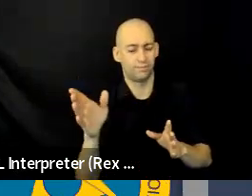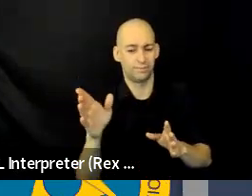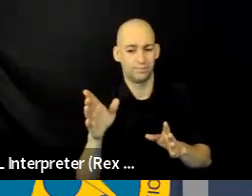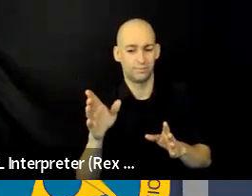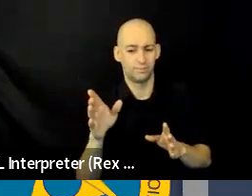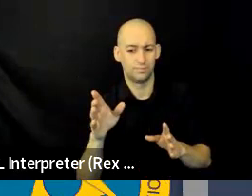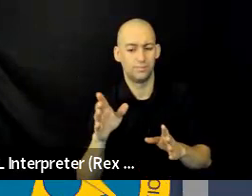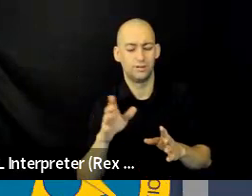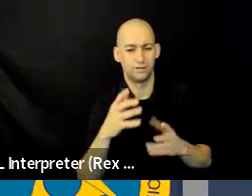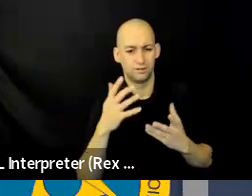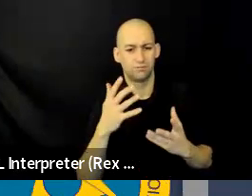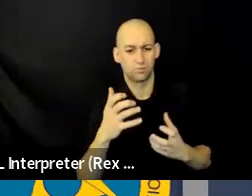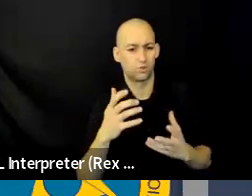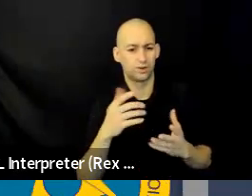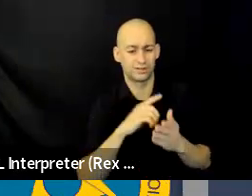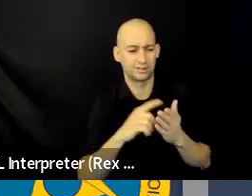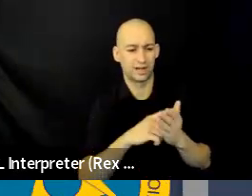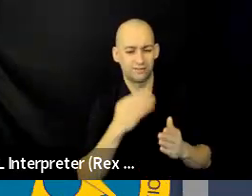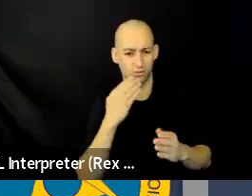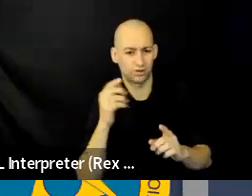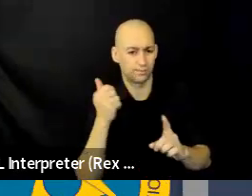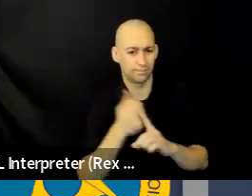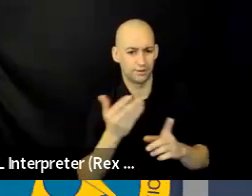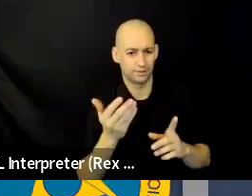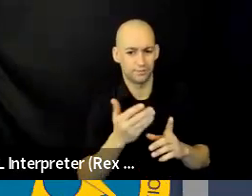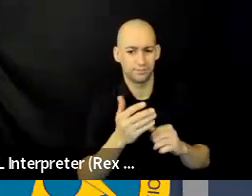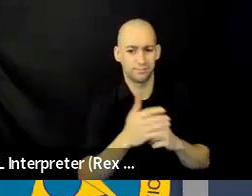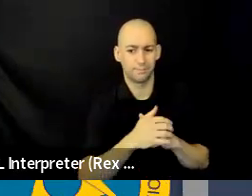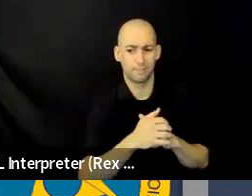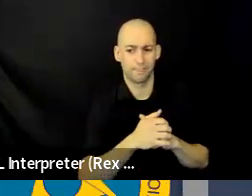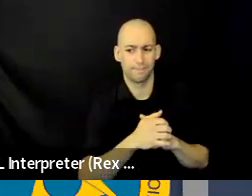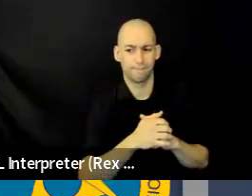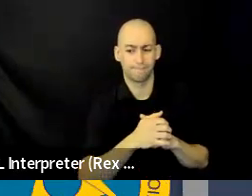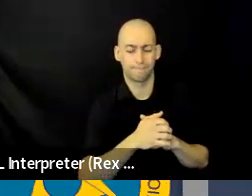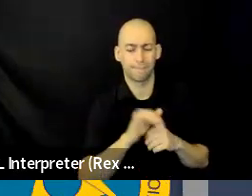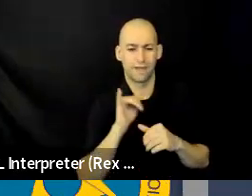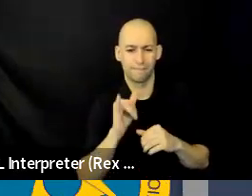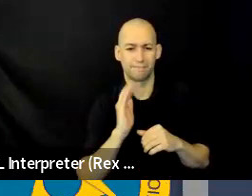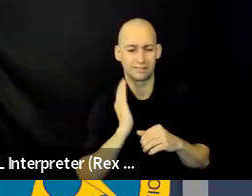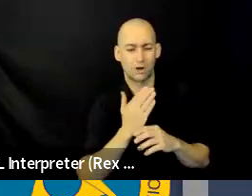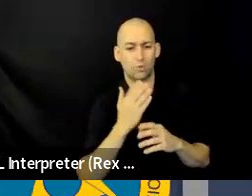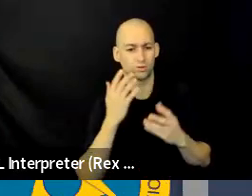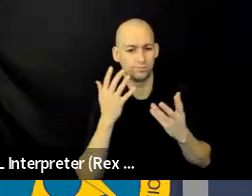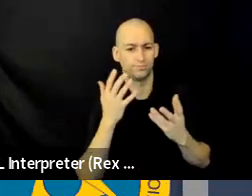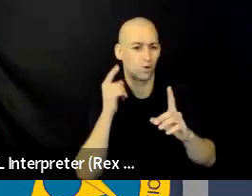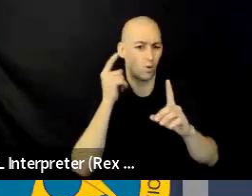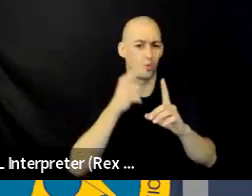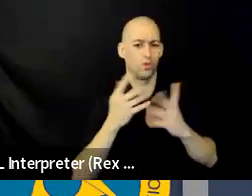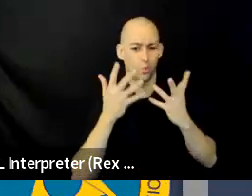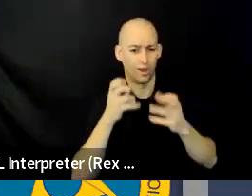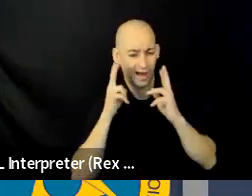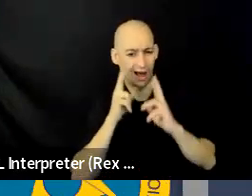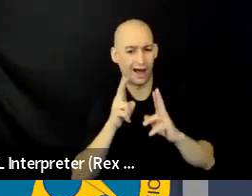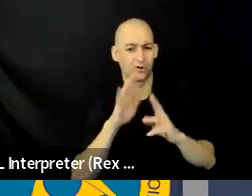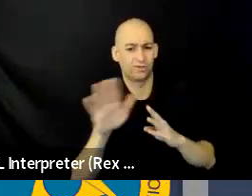have a greater impact in that respect than this does. And so, yeah, that's been our intention all along, and certainly we want to honor their need to stay in